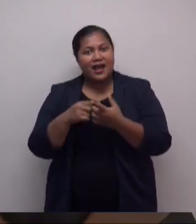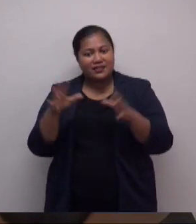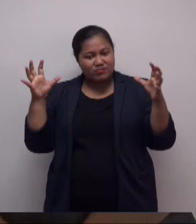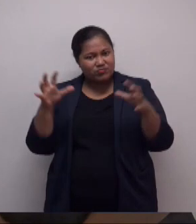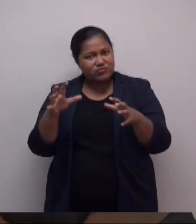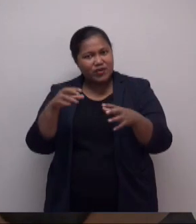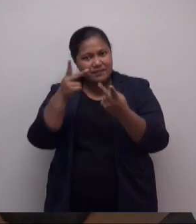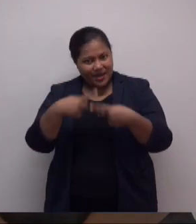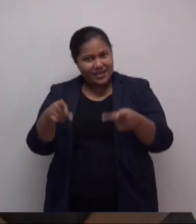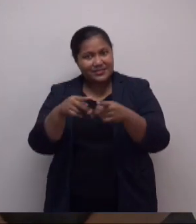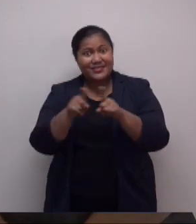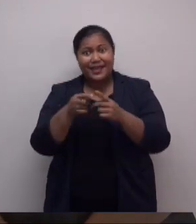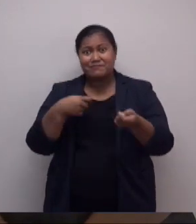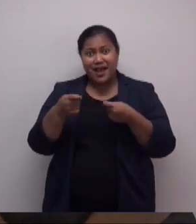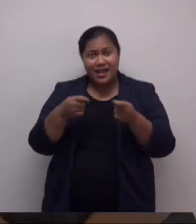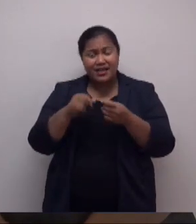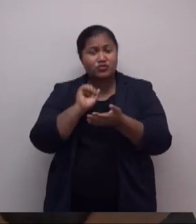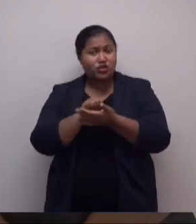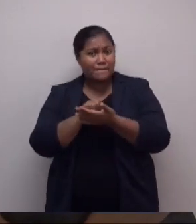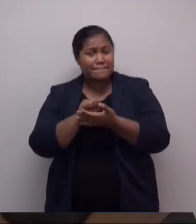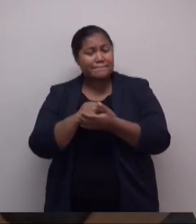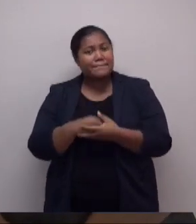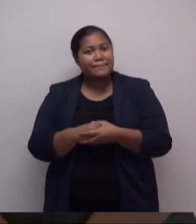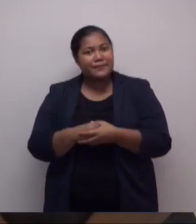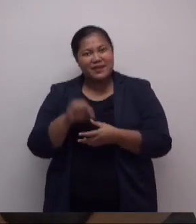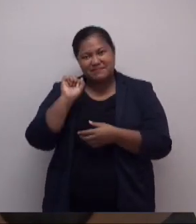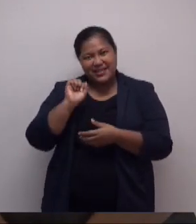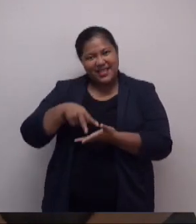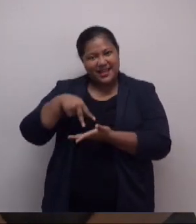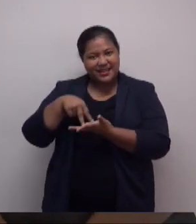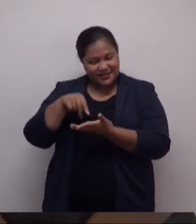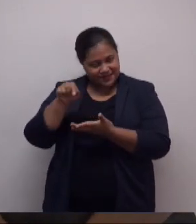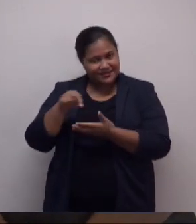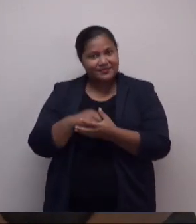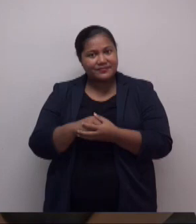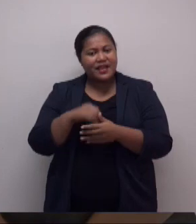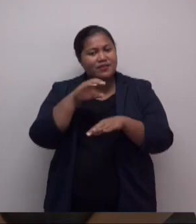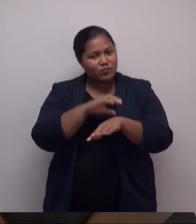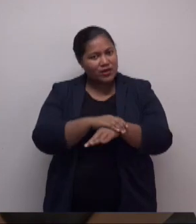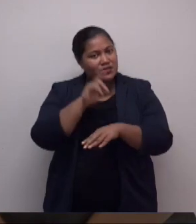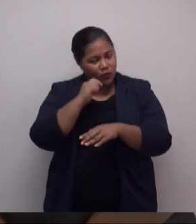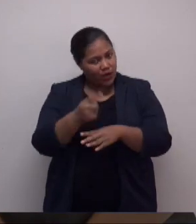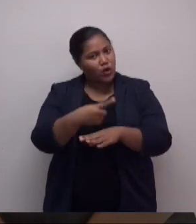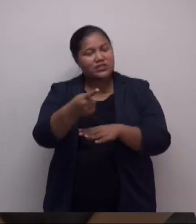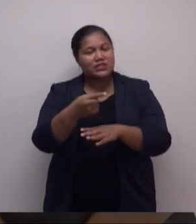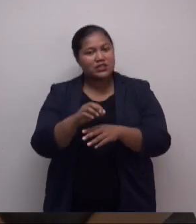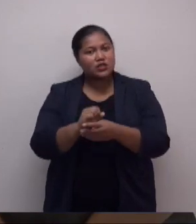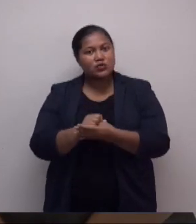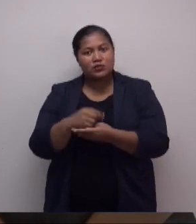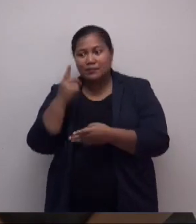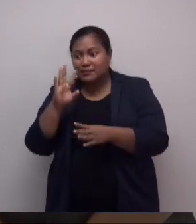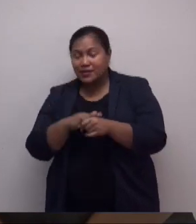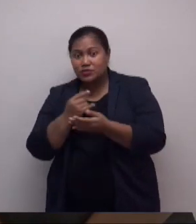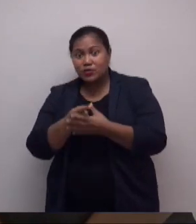public settings like markets, shopping malls, and bus stands. And the police remain empowered to issue spot